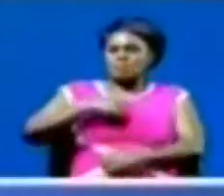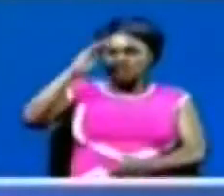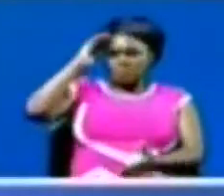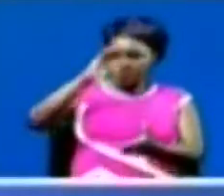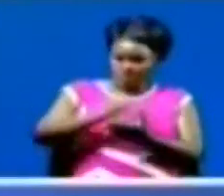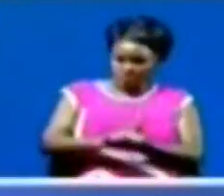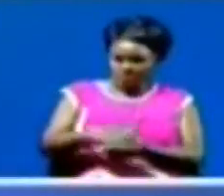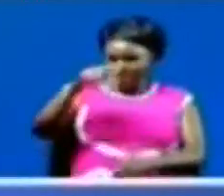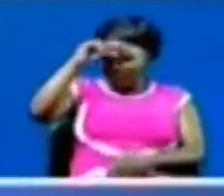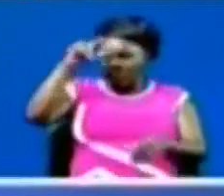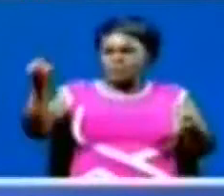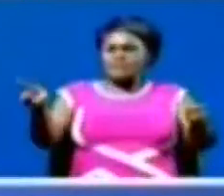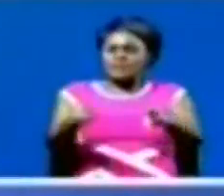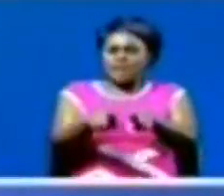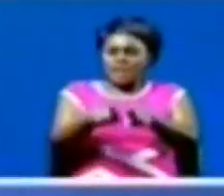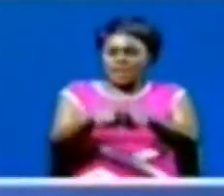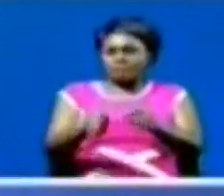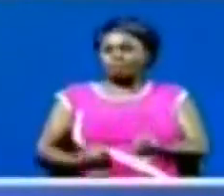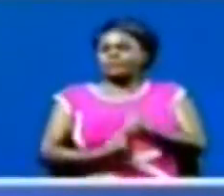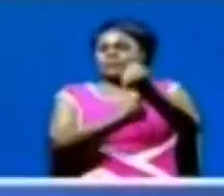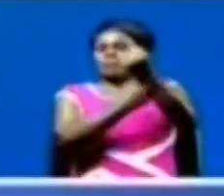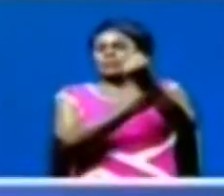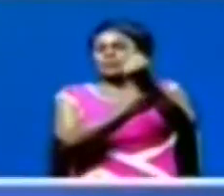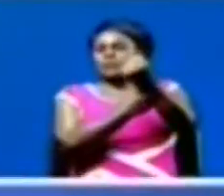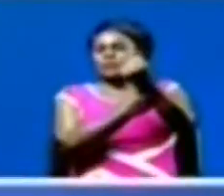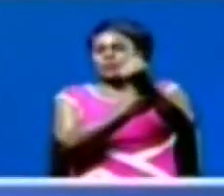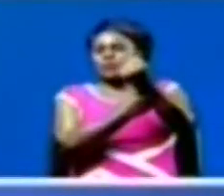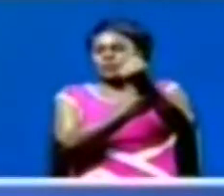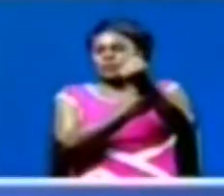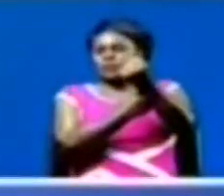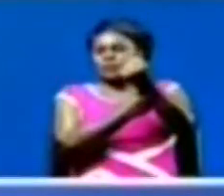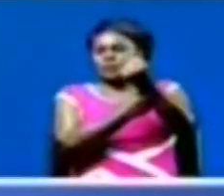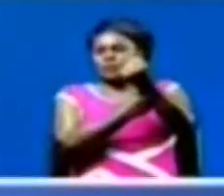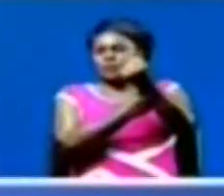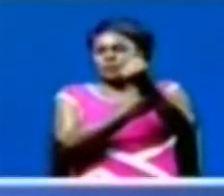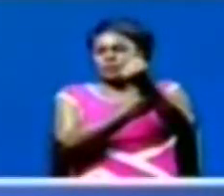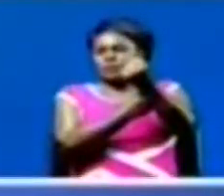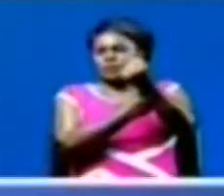that even the government probably is going to extend a hand, especially on